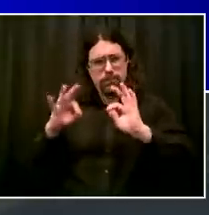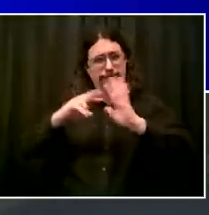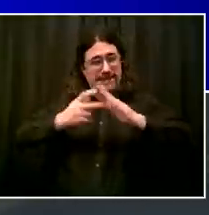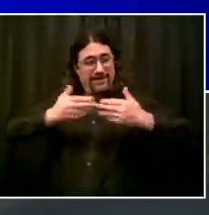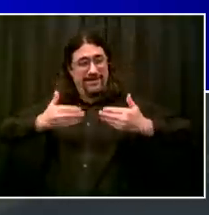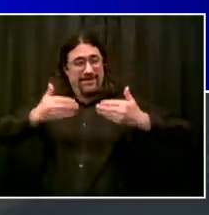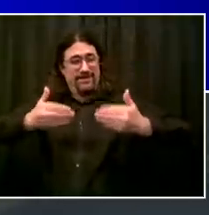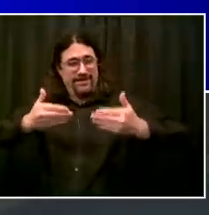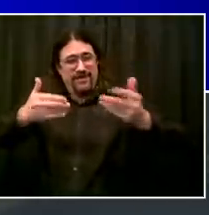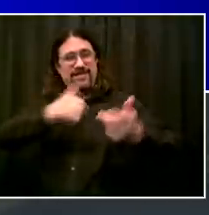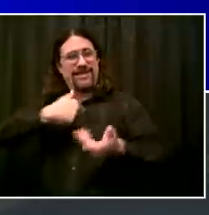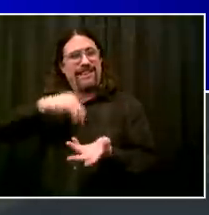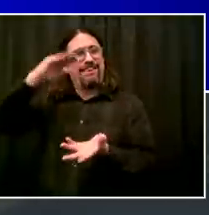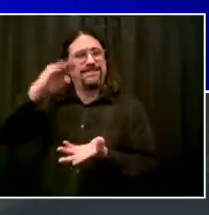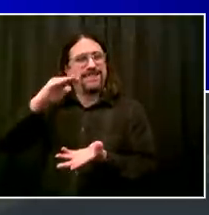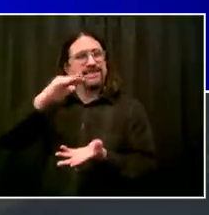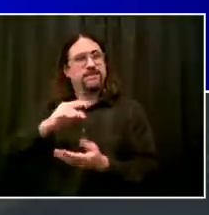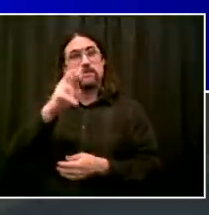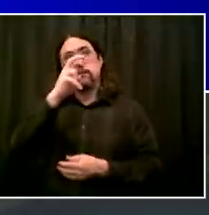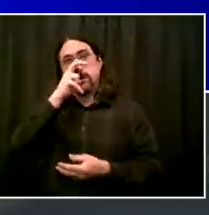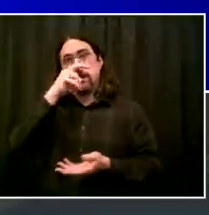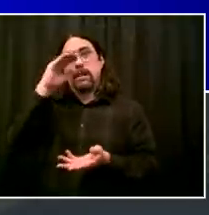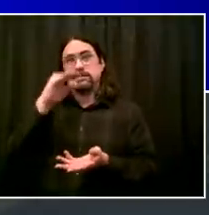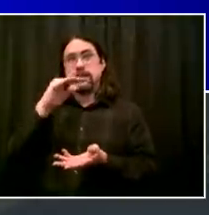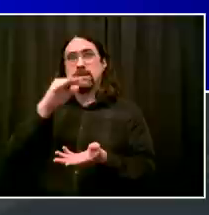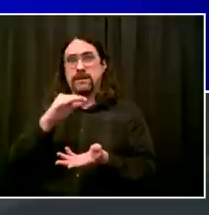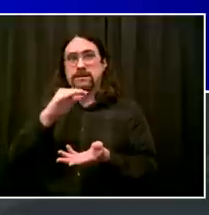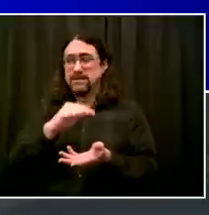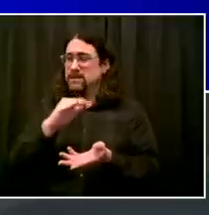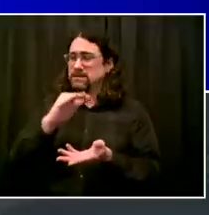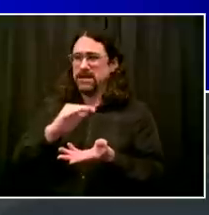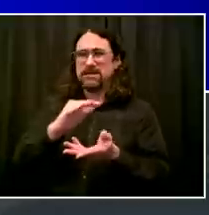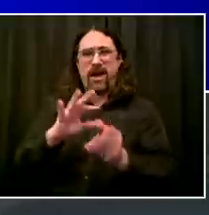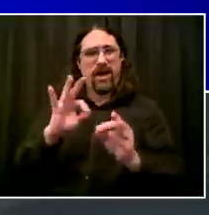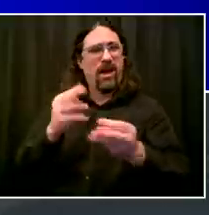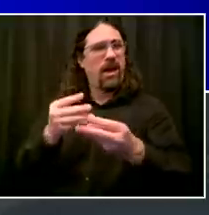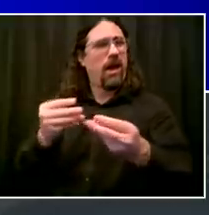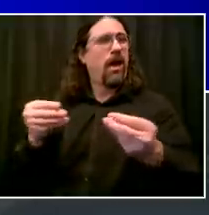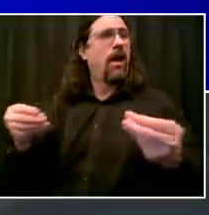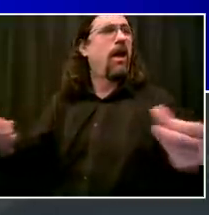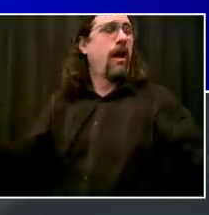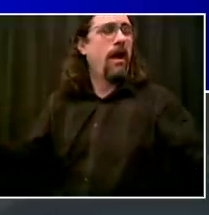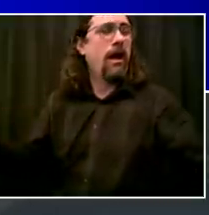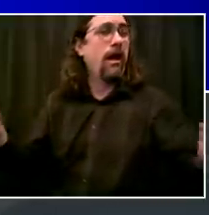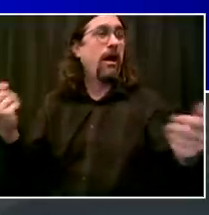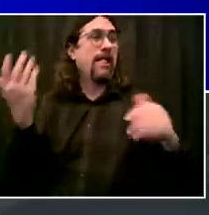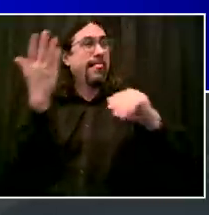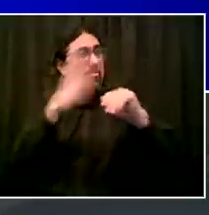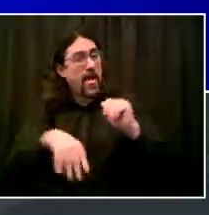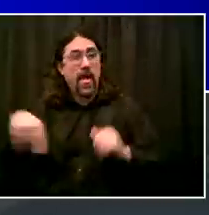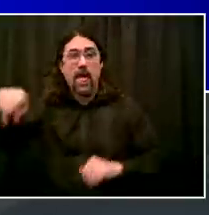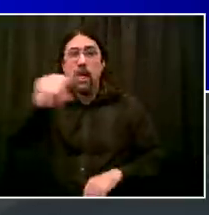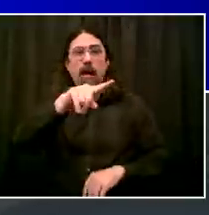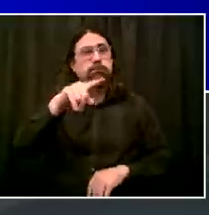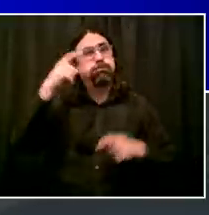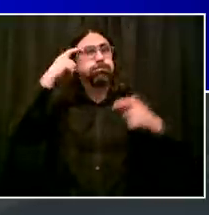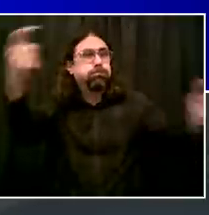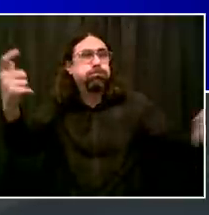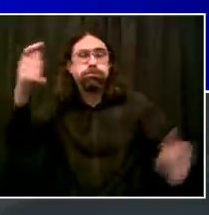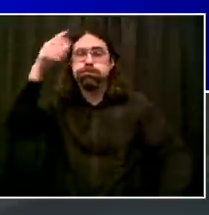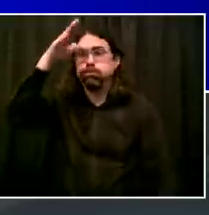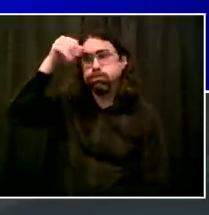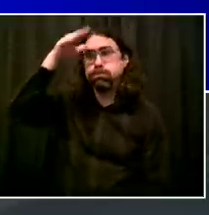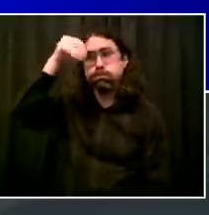it work with the standards that I've delineated and give people the option to enjoy the beach, but in a different way than we would other Memorial